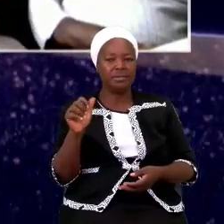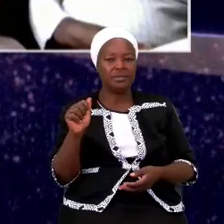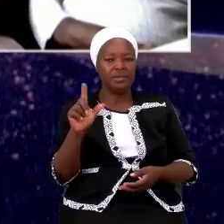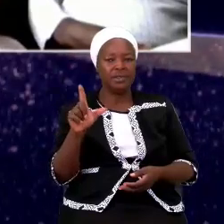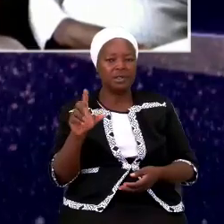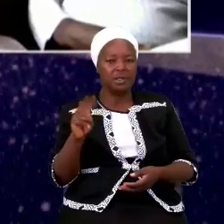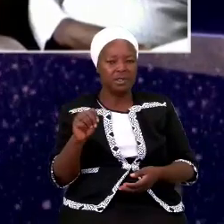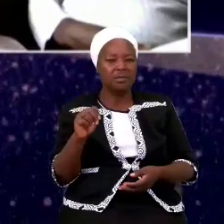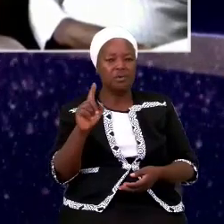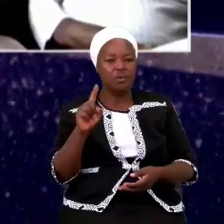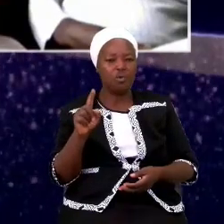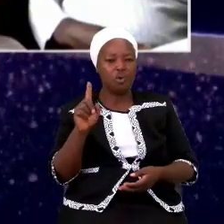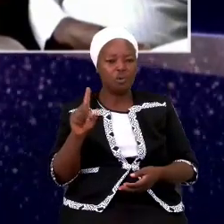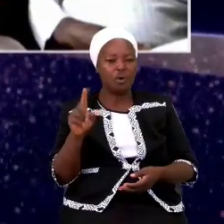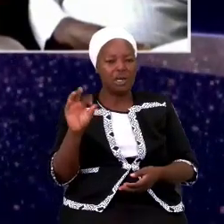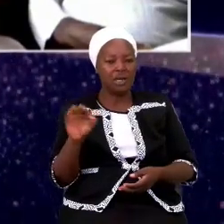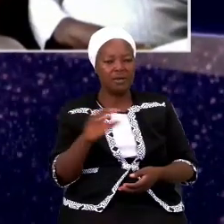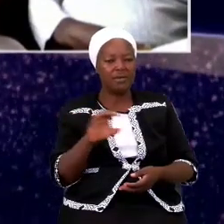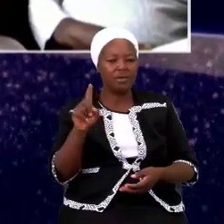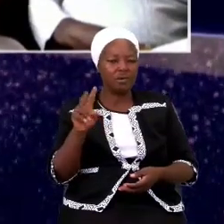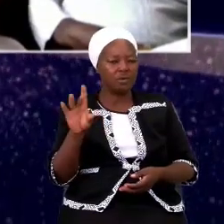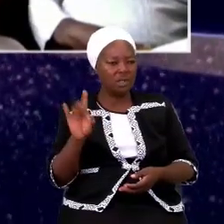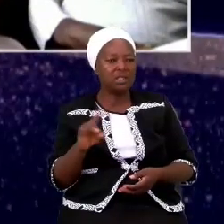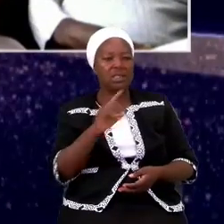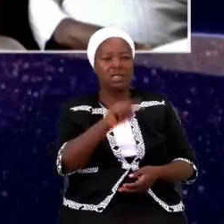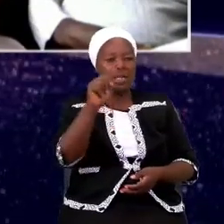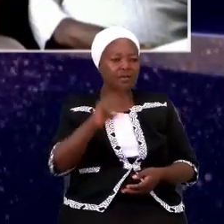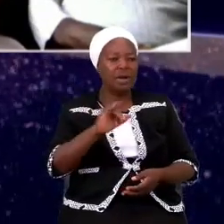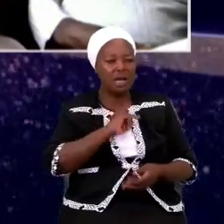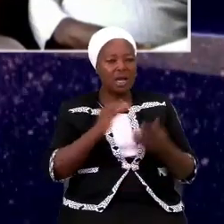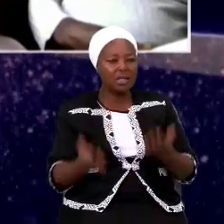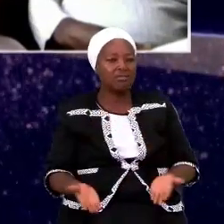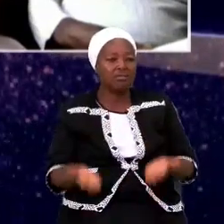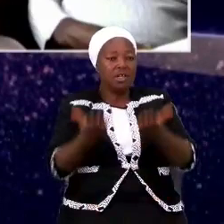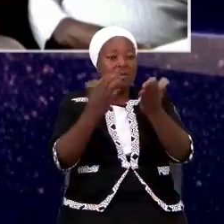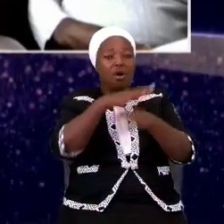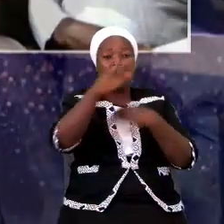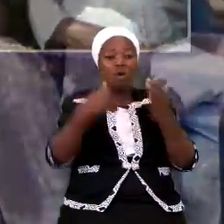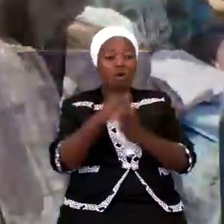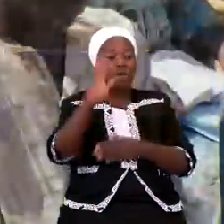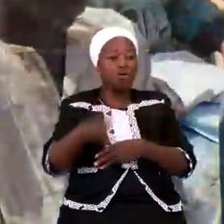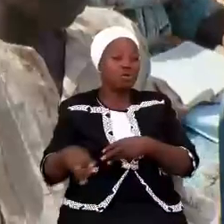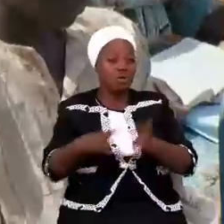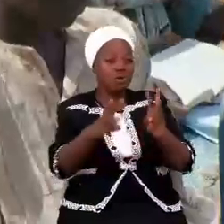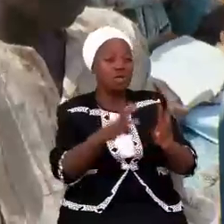precepts concerning all things to be right, and I hate every evil way, whatever the evil